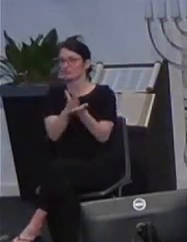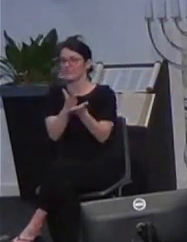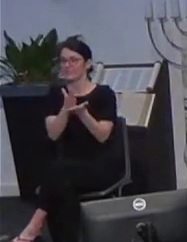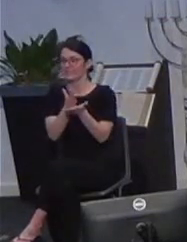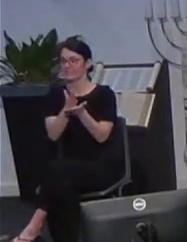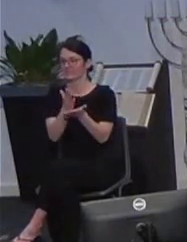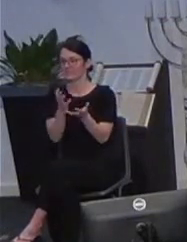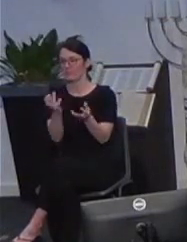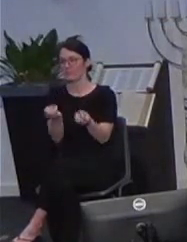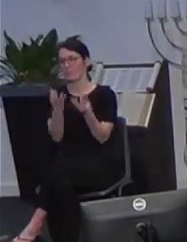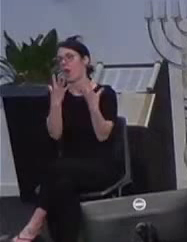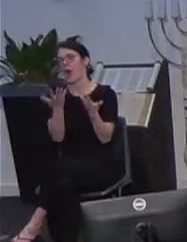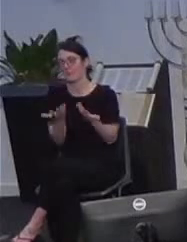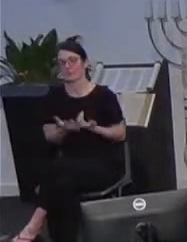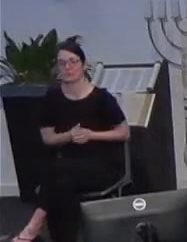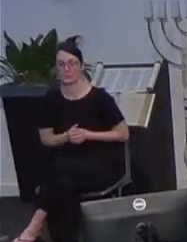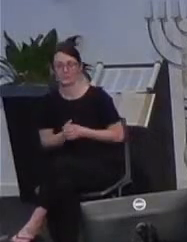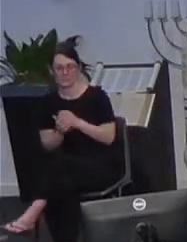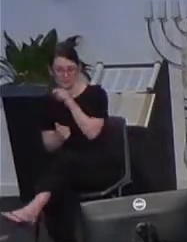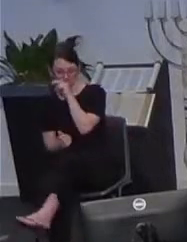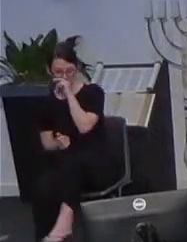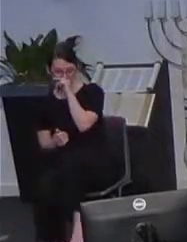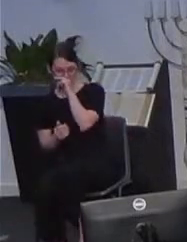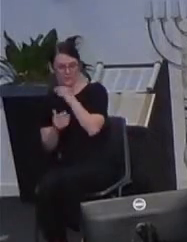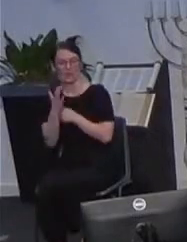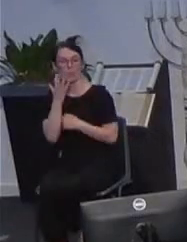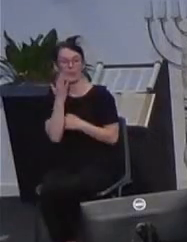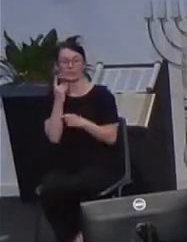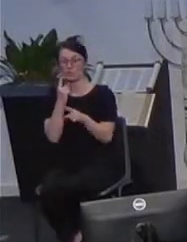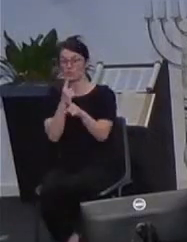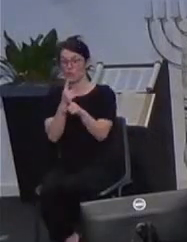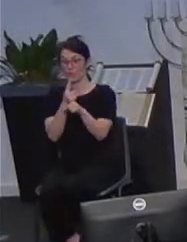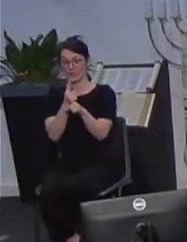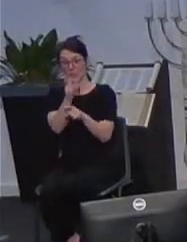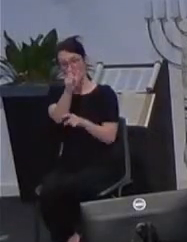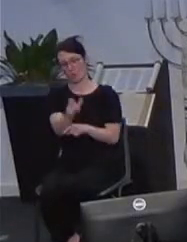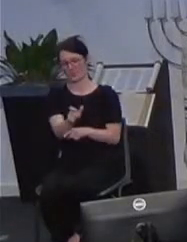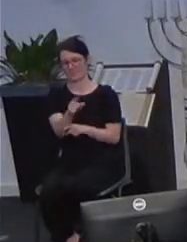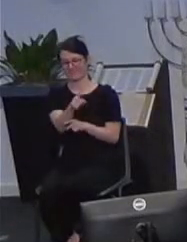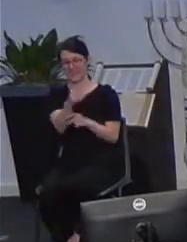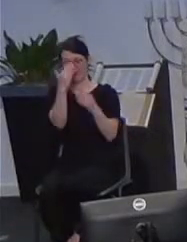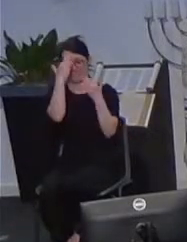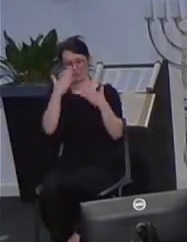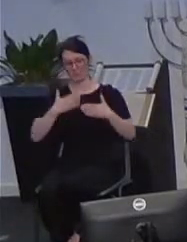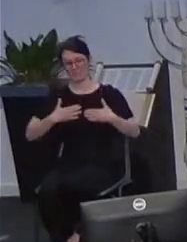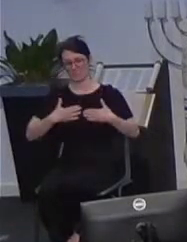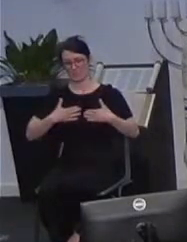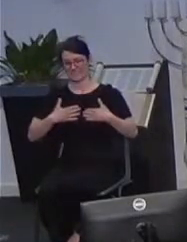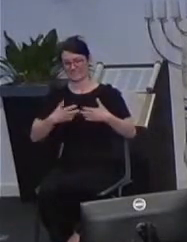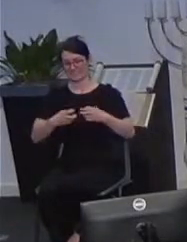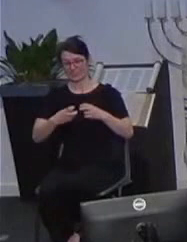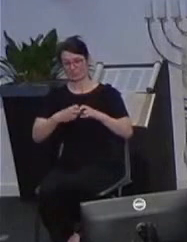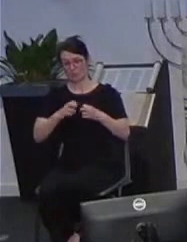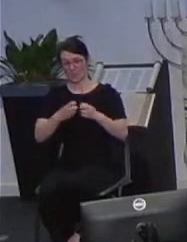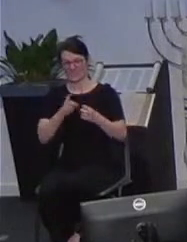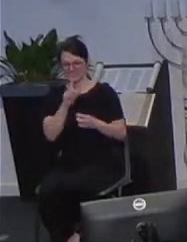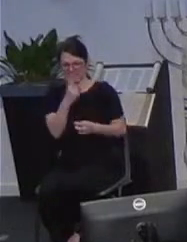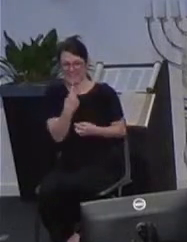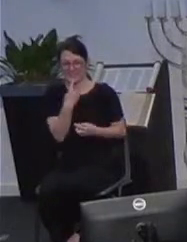Week, when you're talking to someone who's struggling with a mental illness, you can't tell them to stop